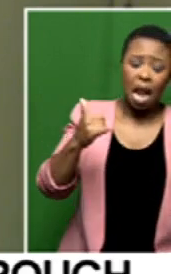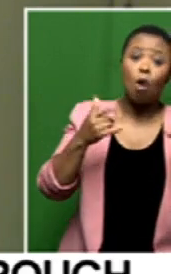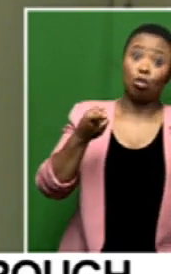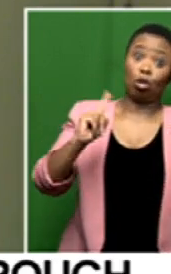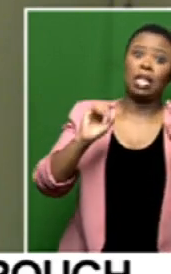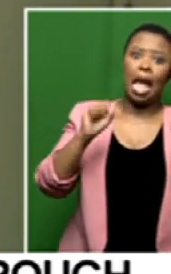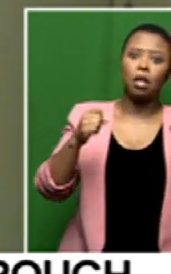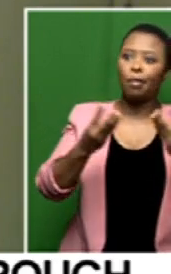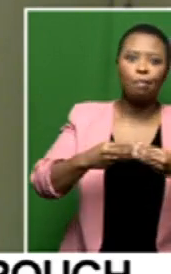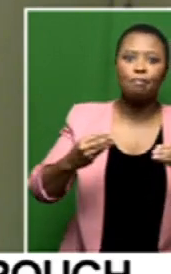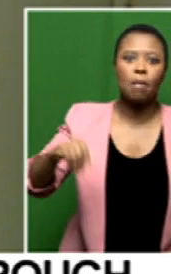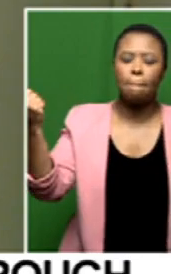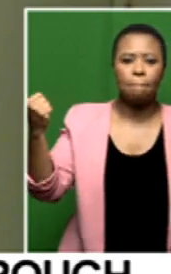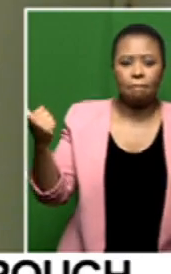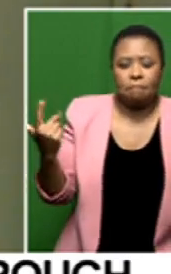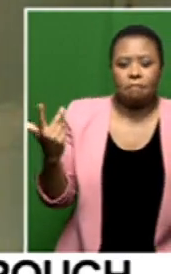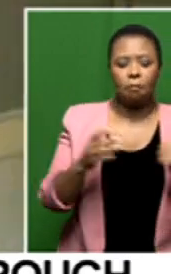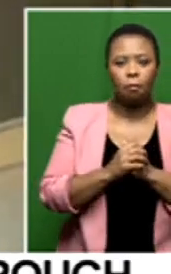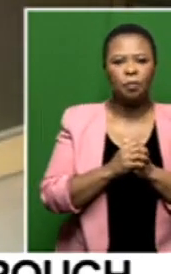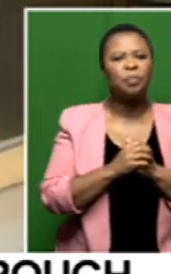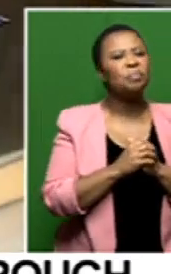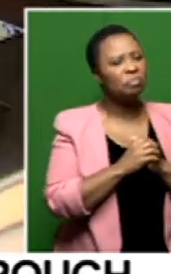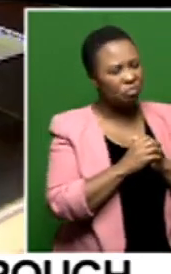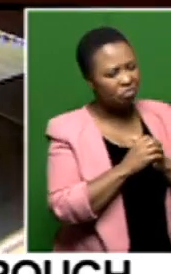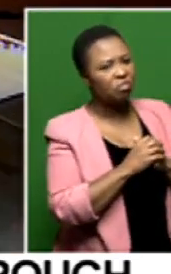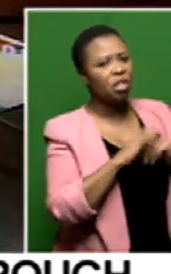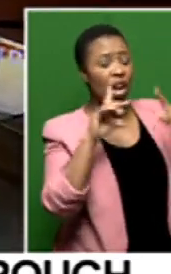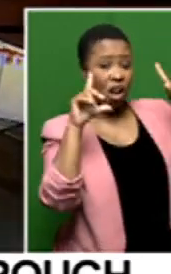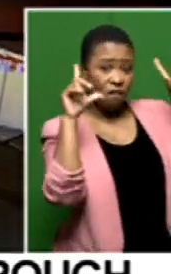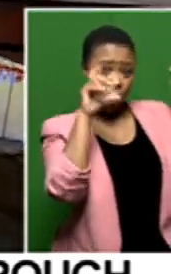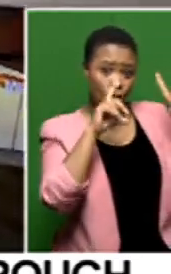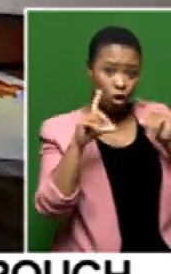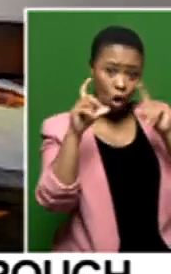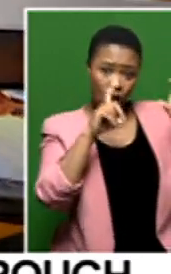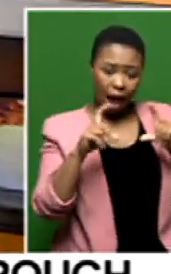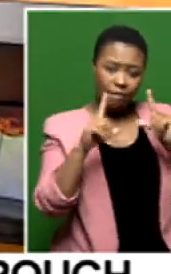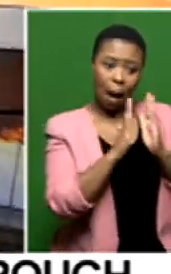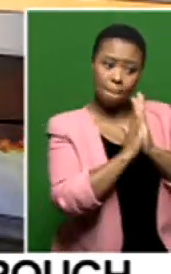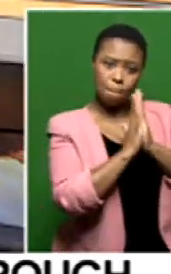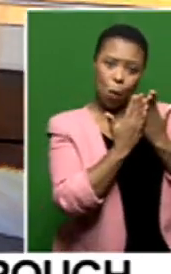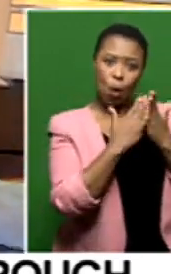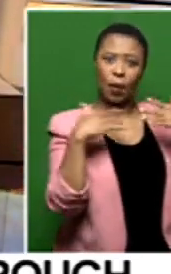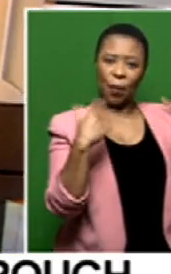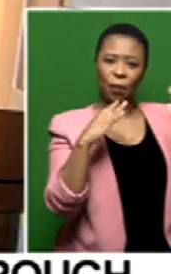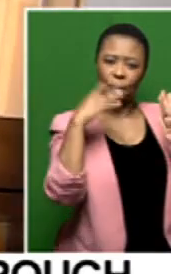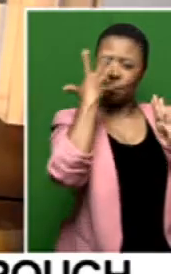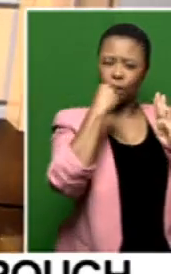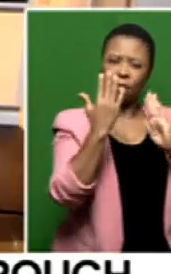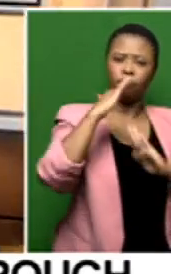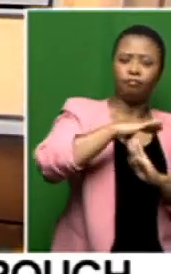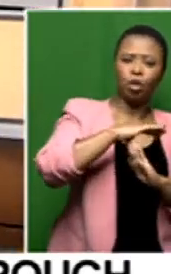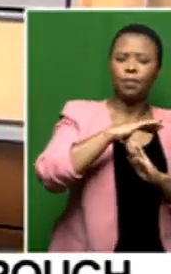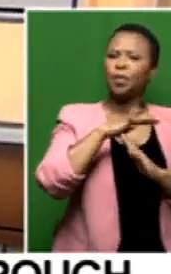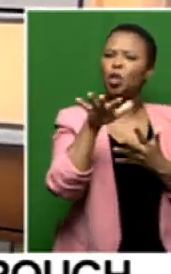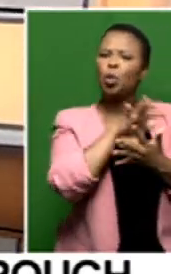disappearing. Now, let's talk about some of the photographs that have made the cut for this book and the kind of stories that they